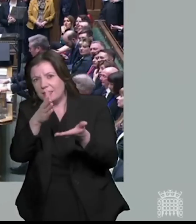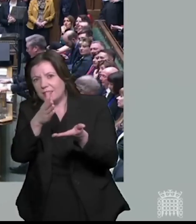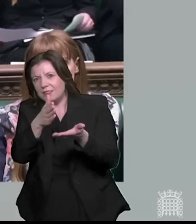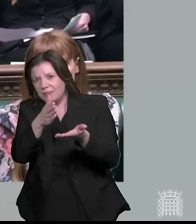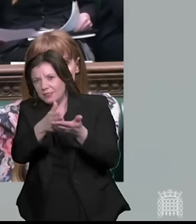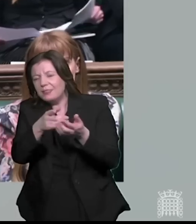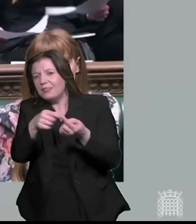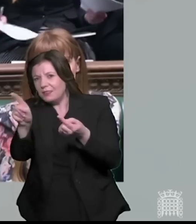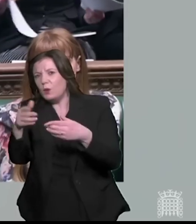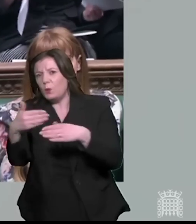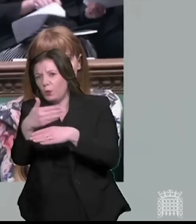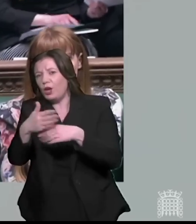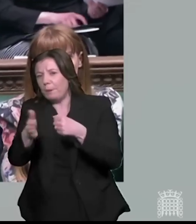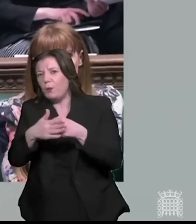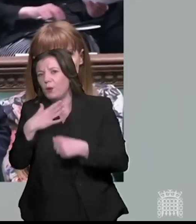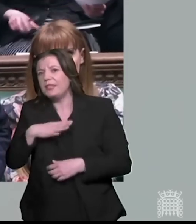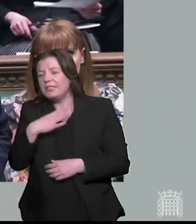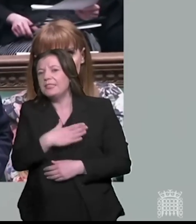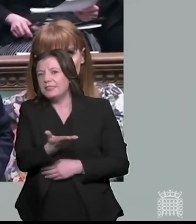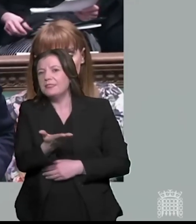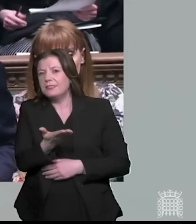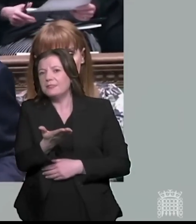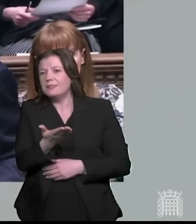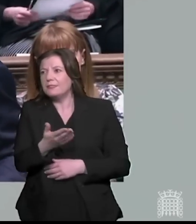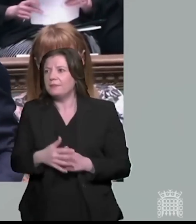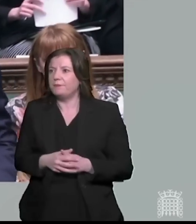budget. And